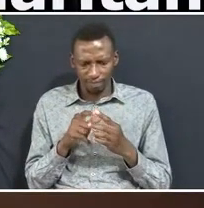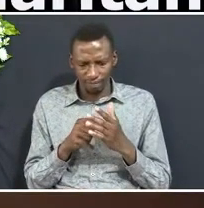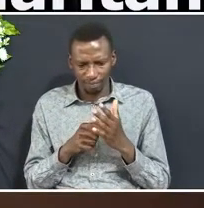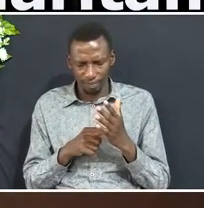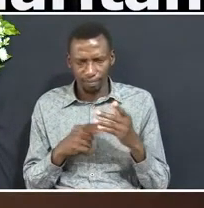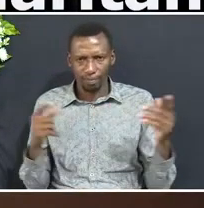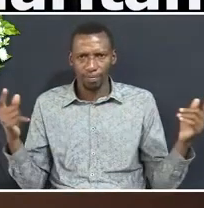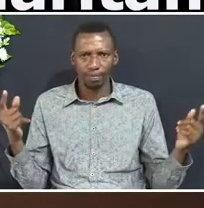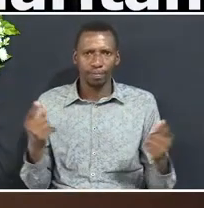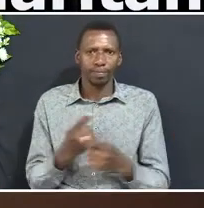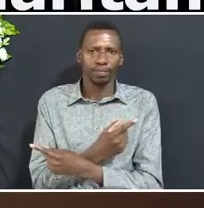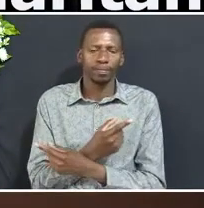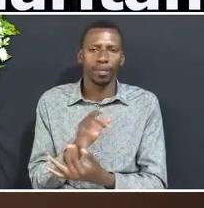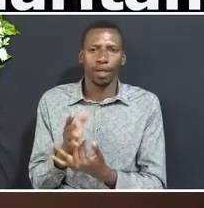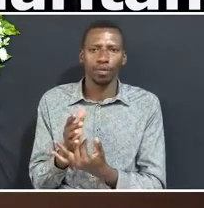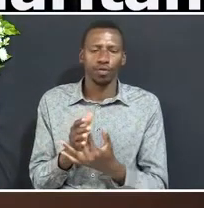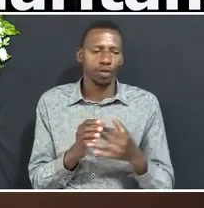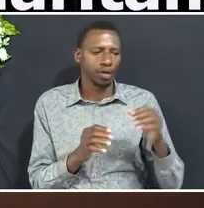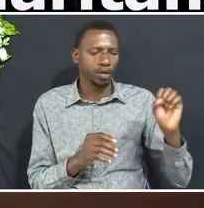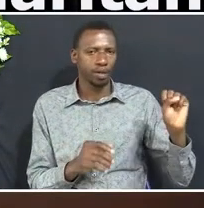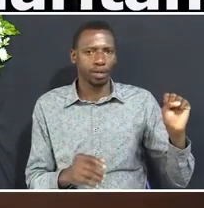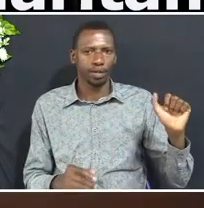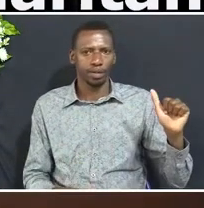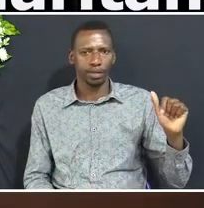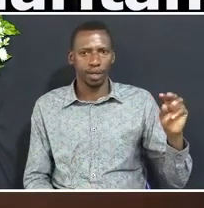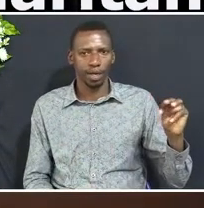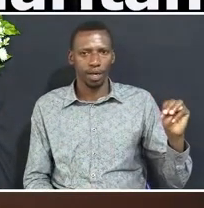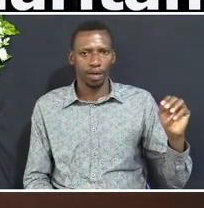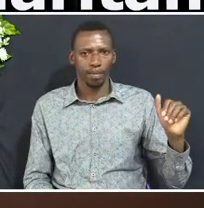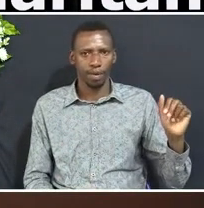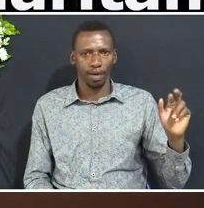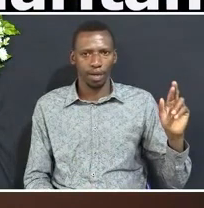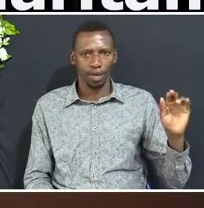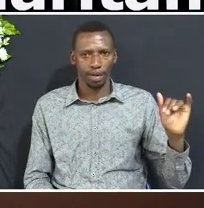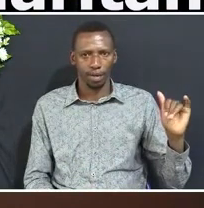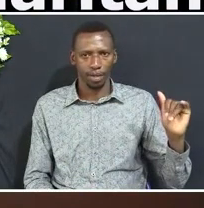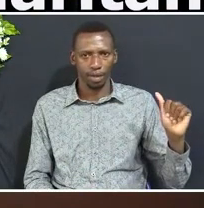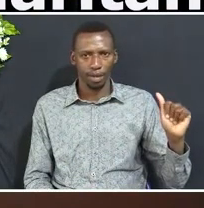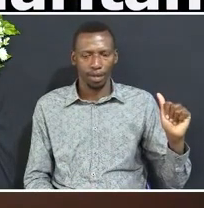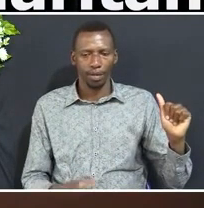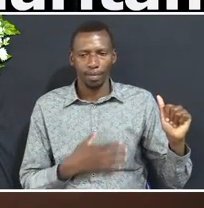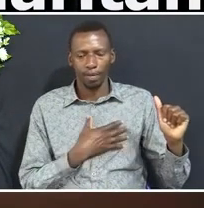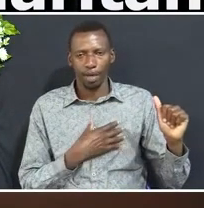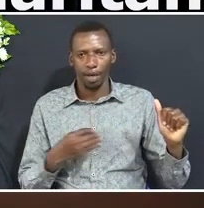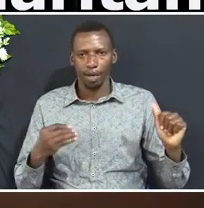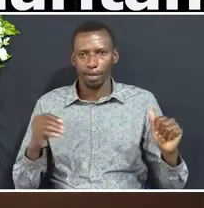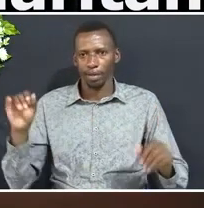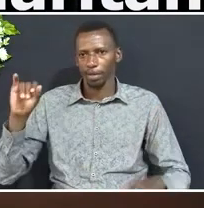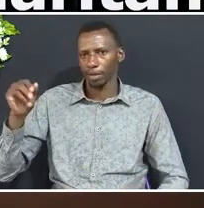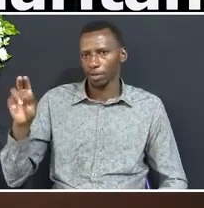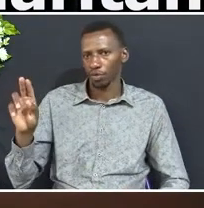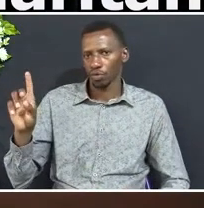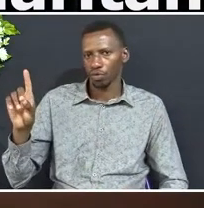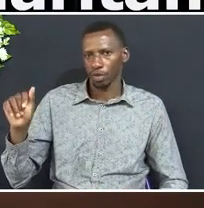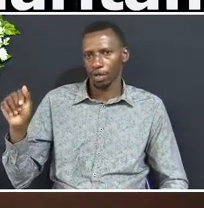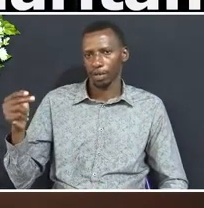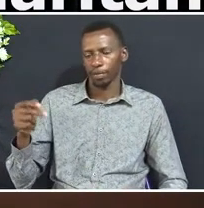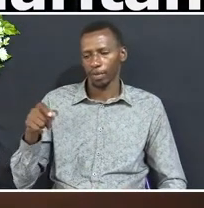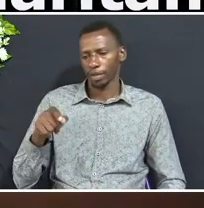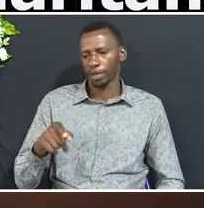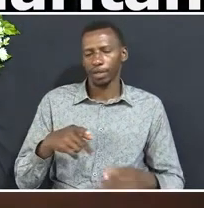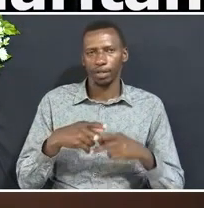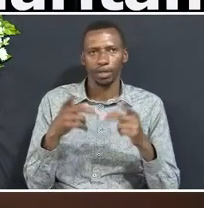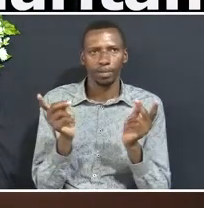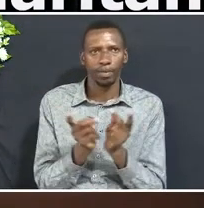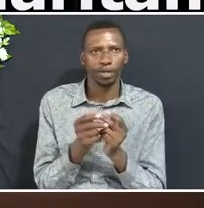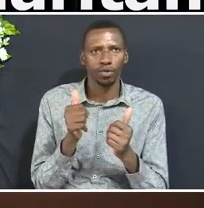differences existing between Samaria and Judah. In this place where Jesus sat, one thing that